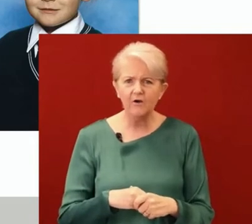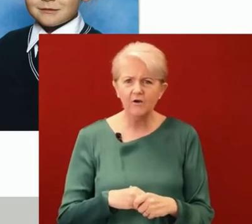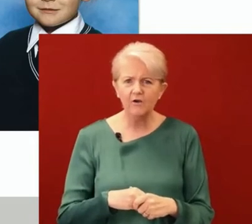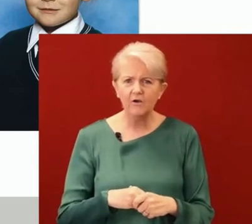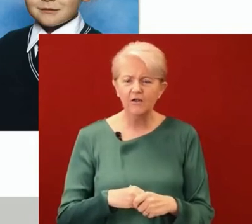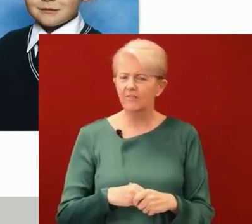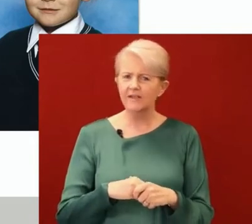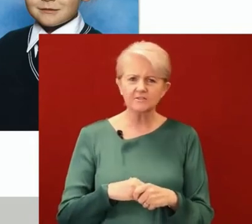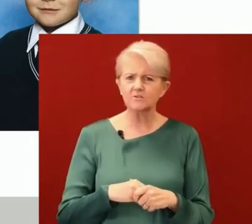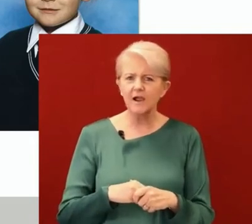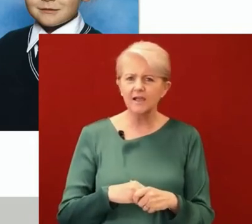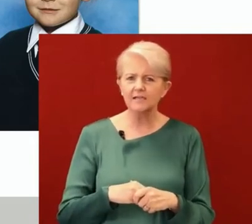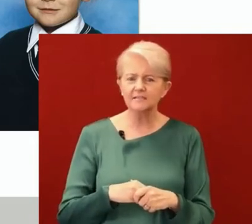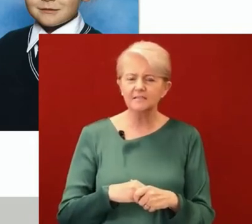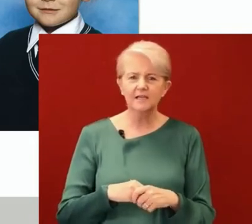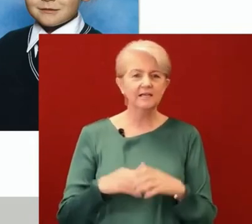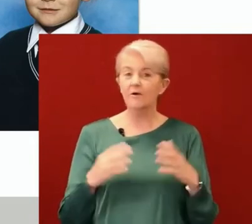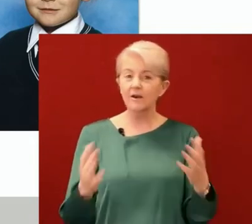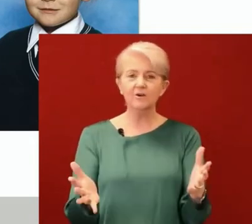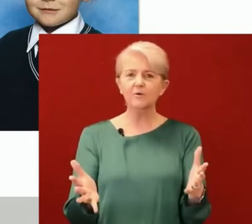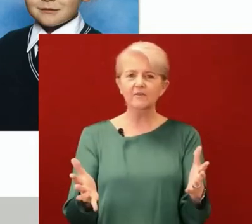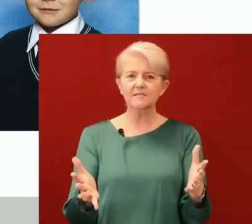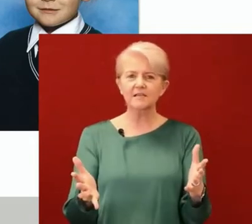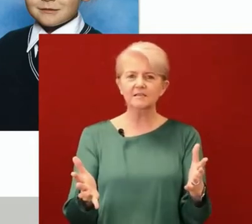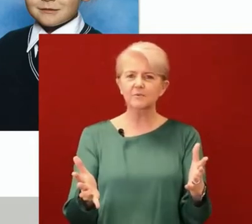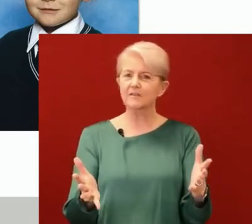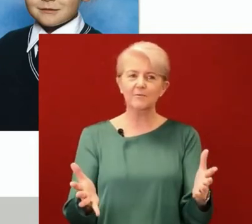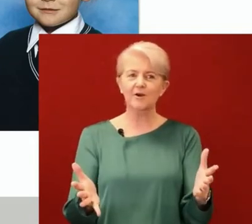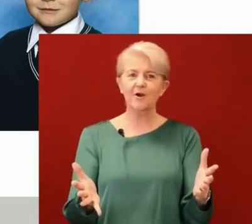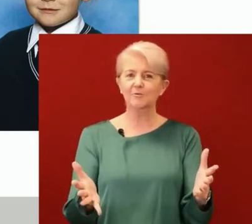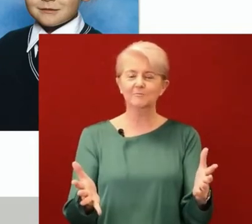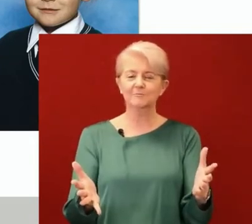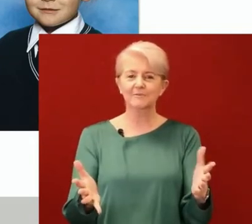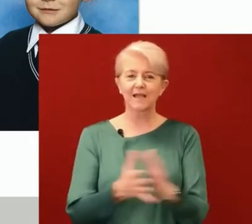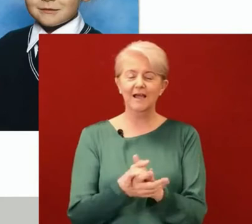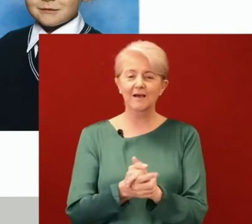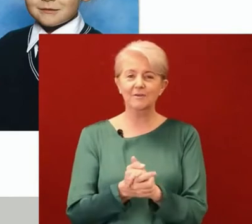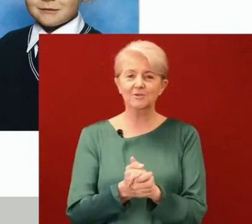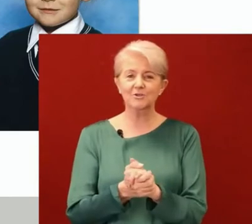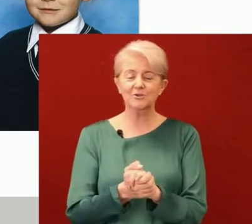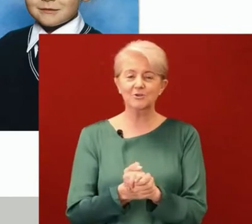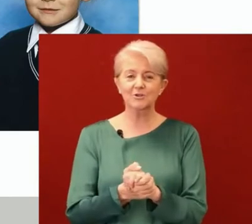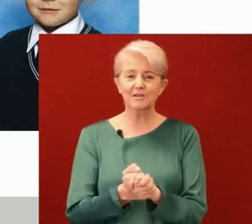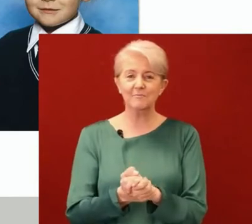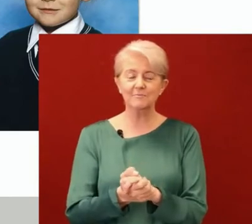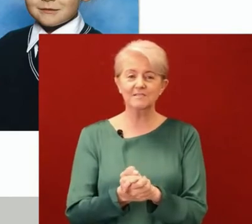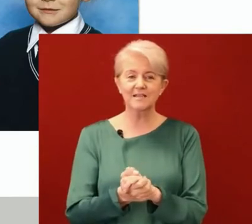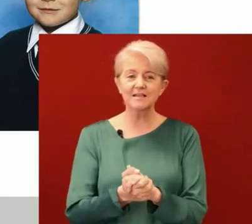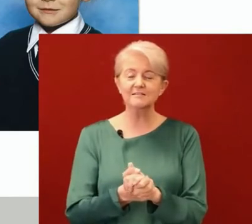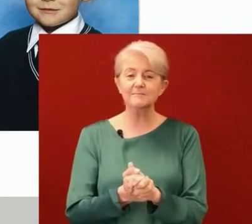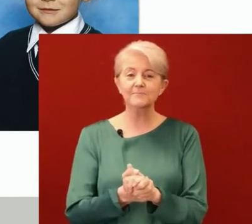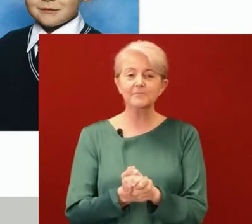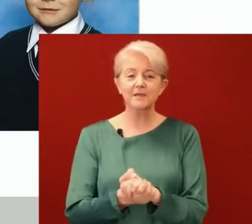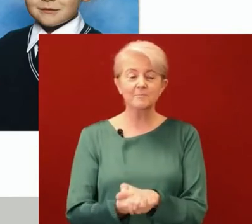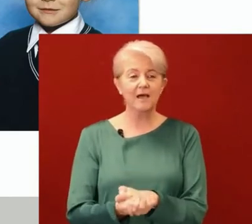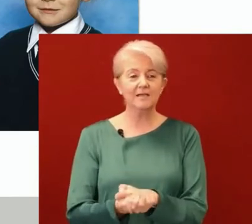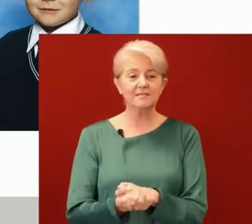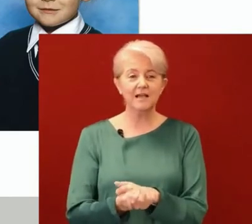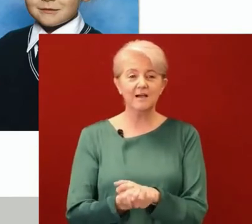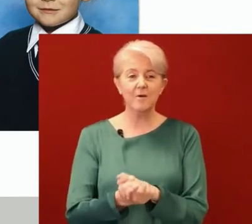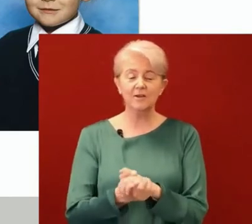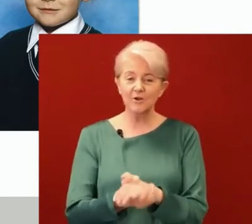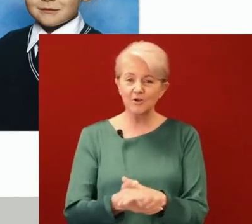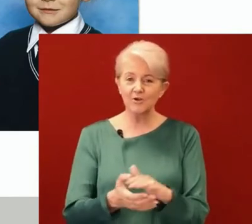"Wow, that's great." Now, I don't know what they said when they went home to their mums and dads,